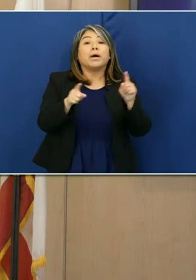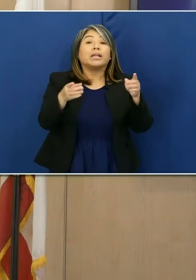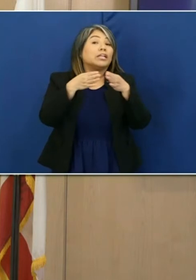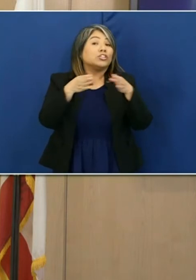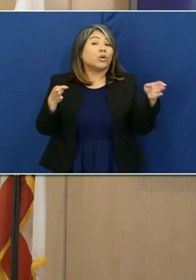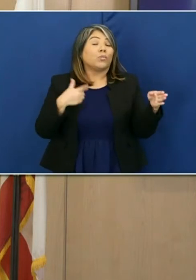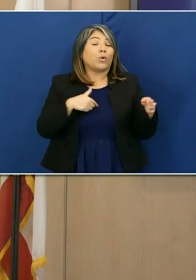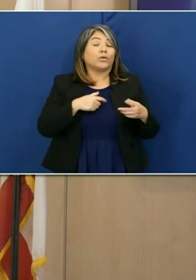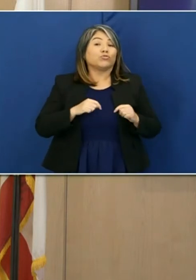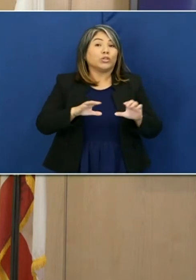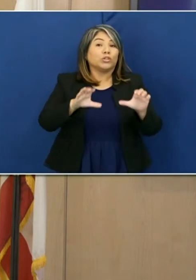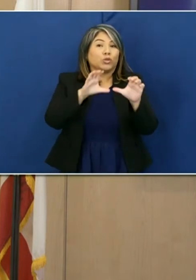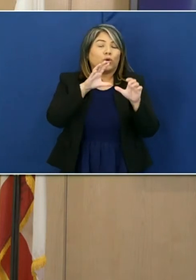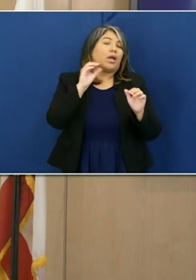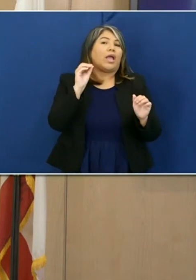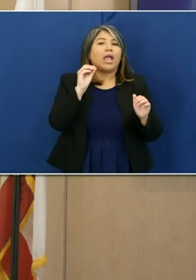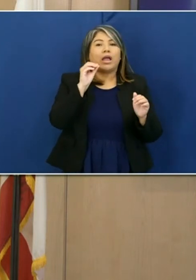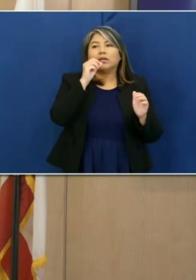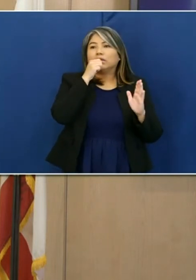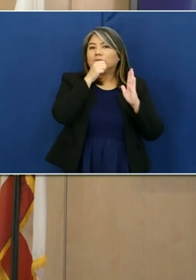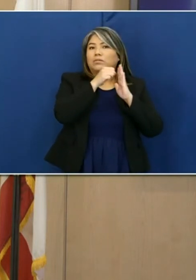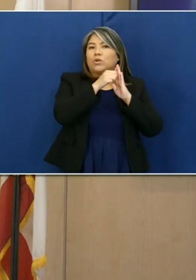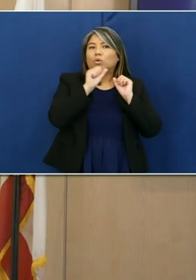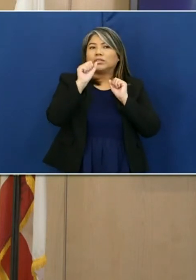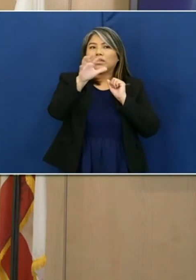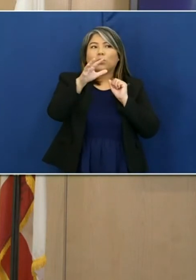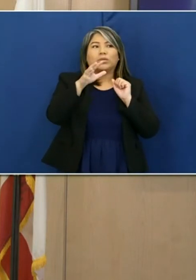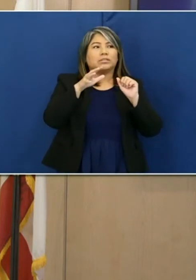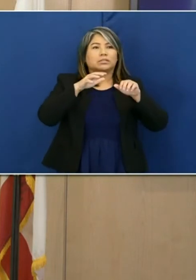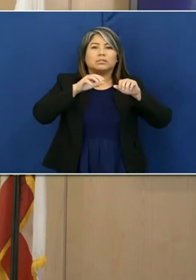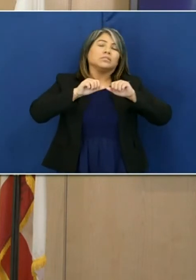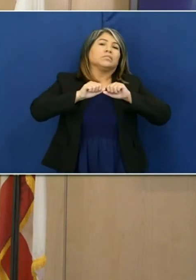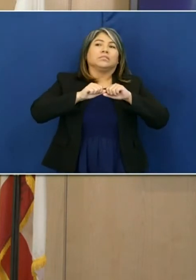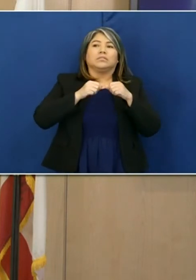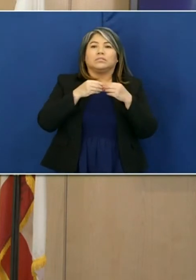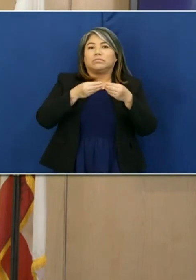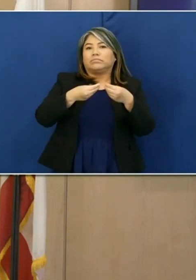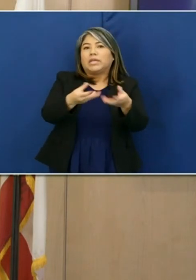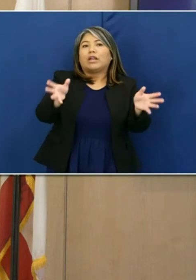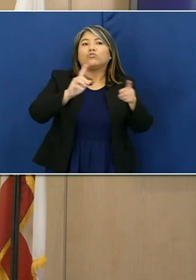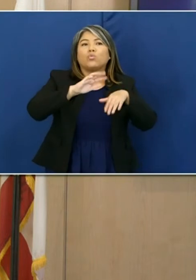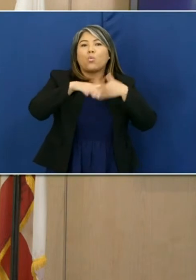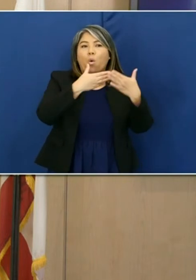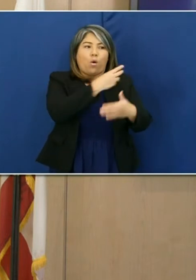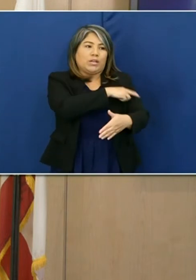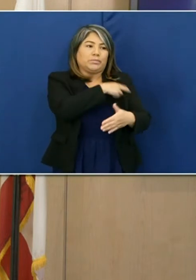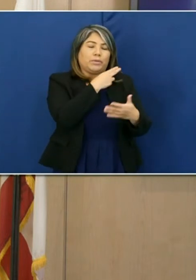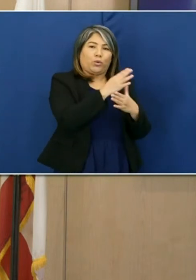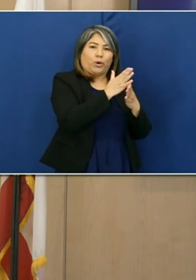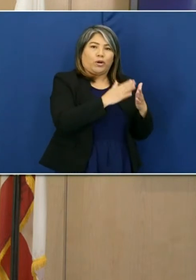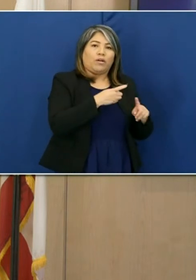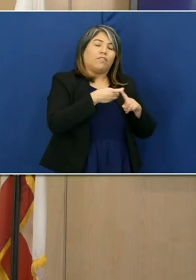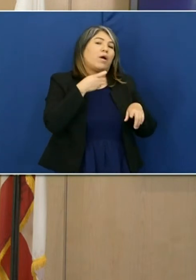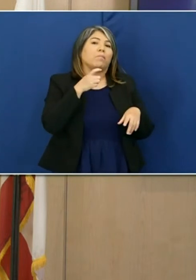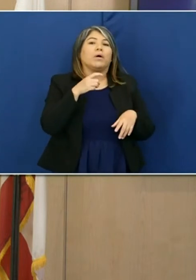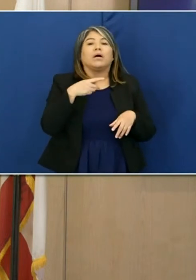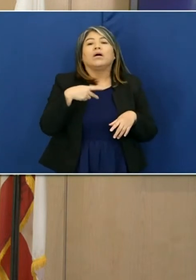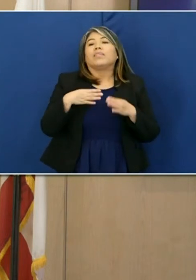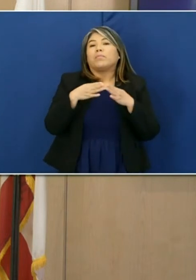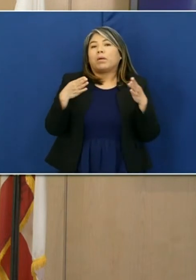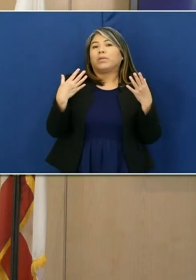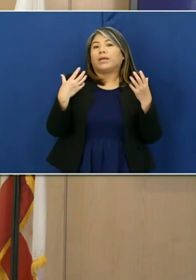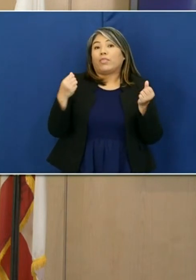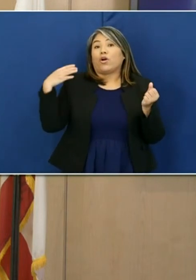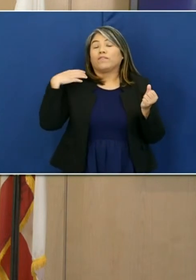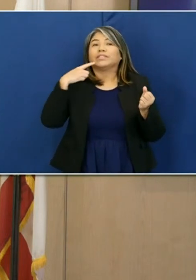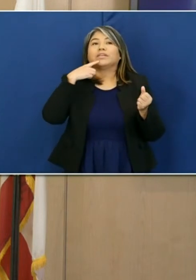general, what we're trying to do, and the notice that was sent out to all of the hospital partners from our public health officer was just that,